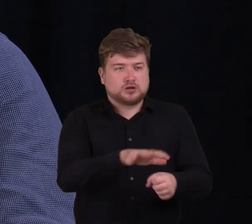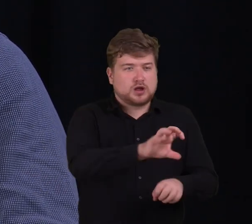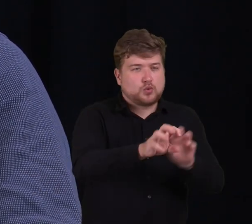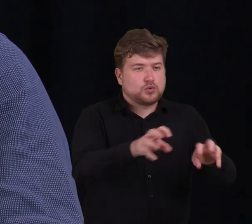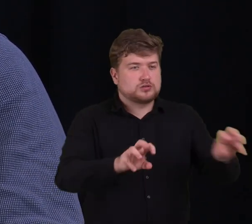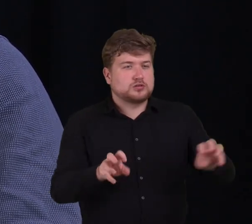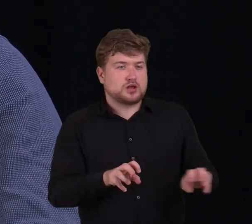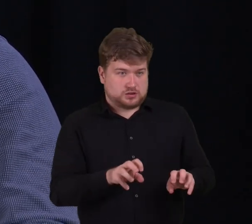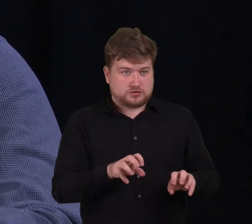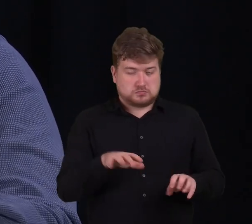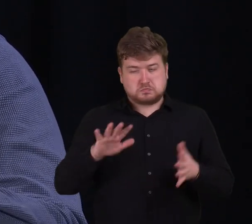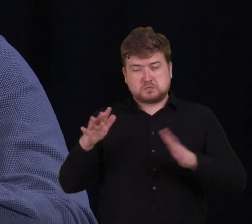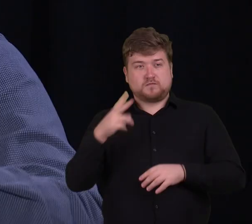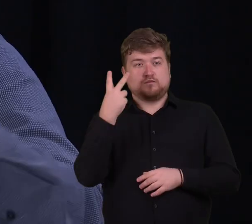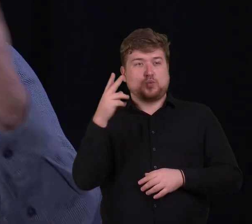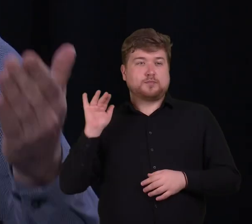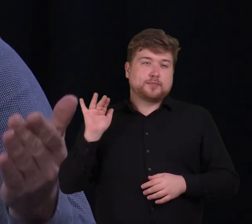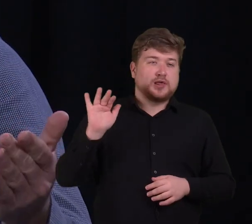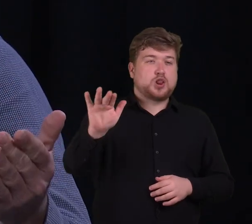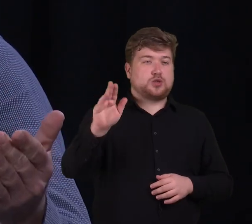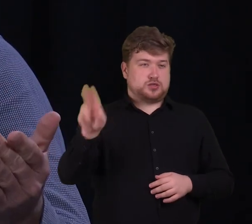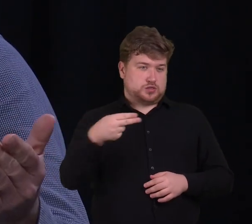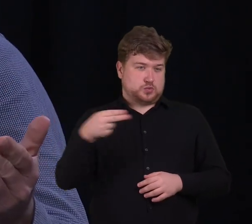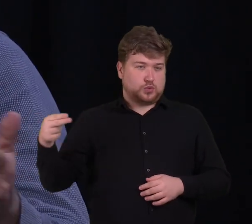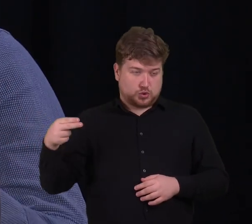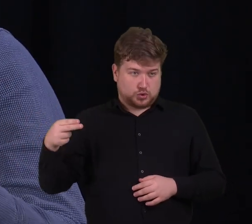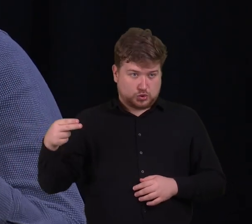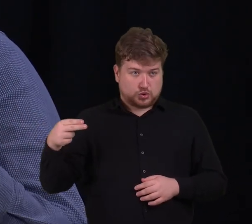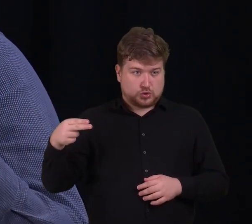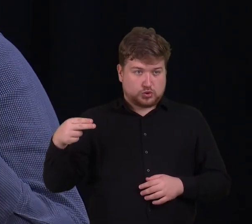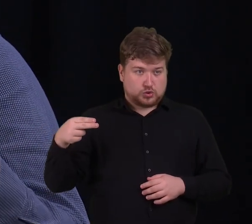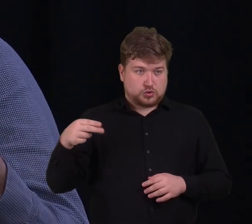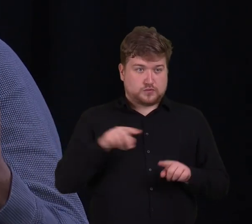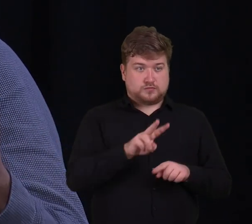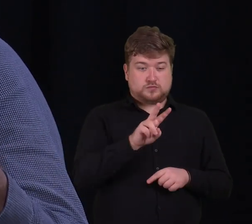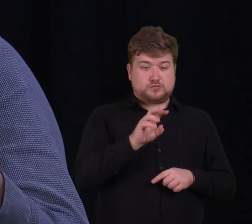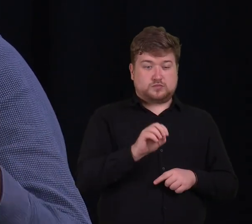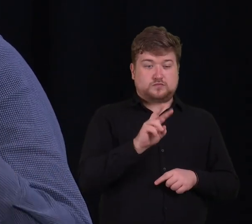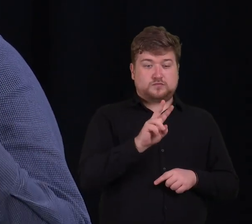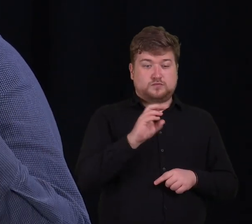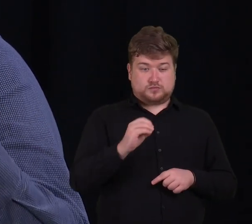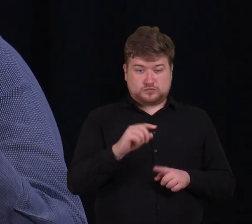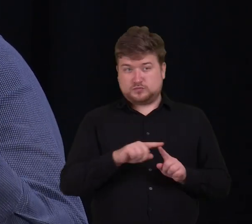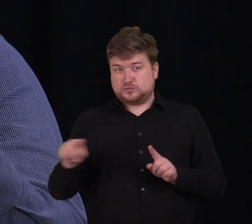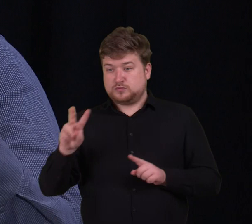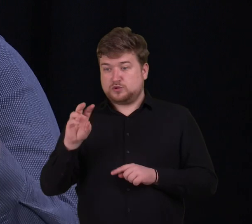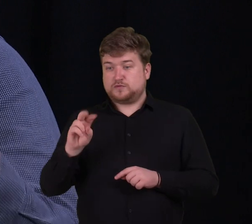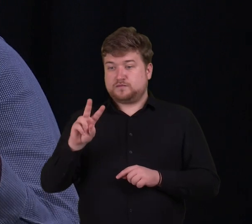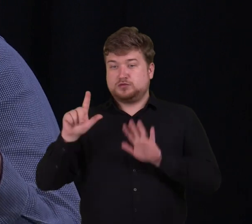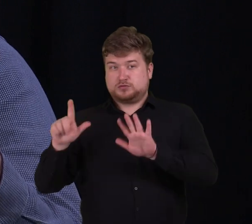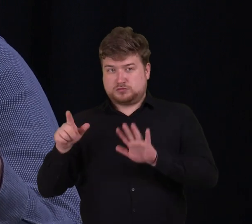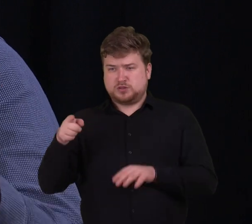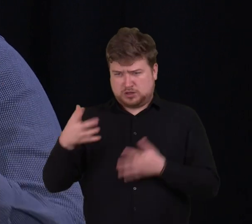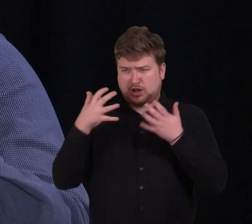And it's about the same money we had in previous program period, and we managed to make more than 1,000 and few